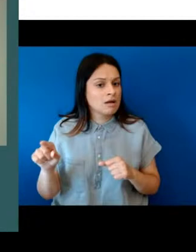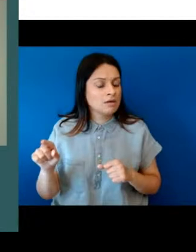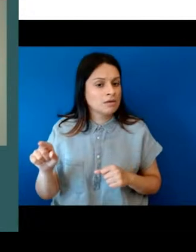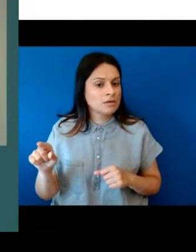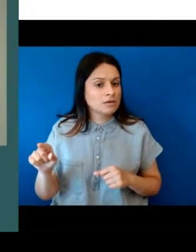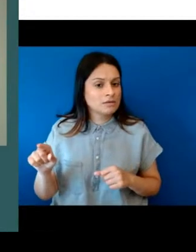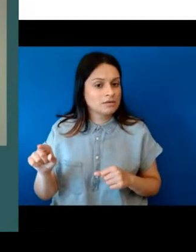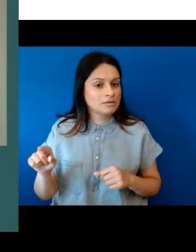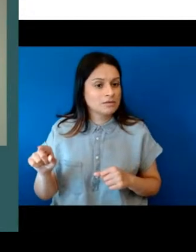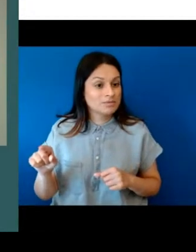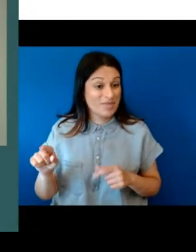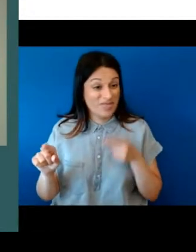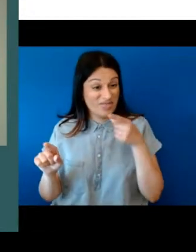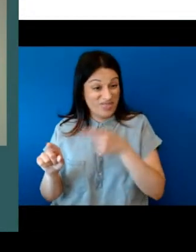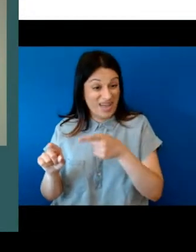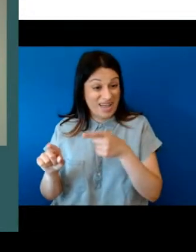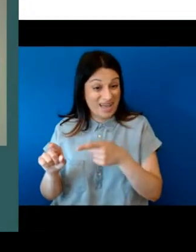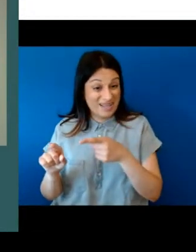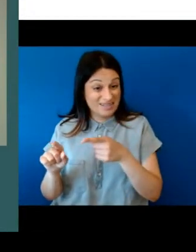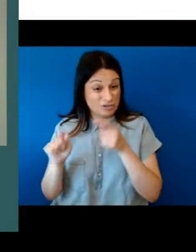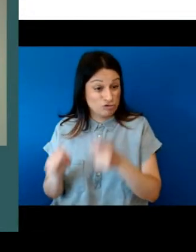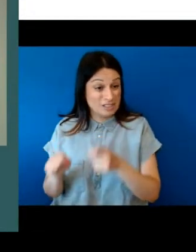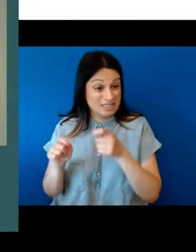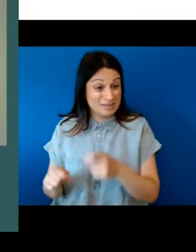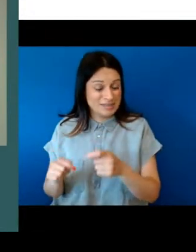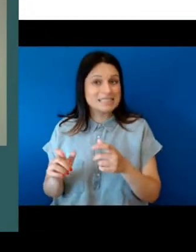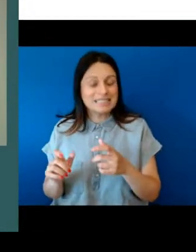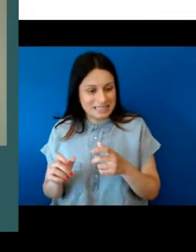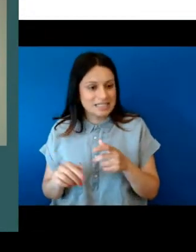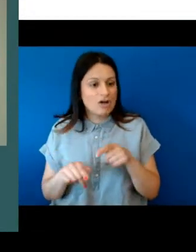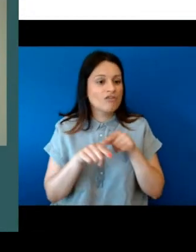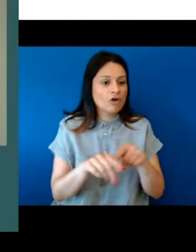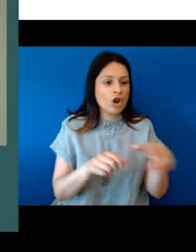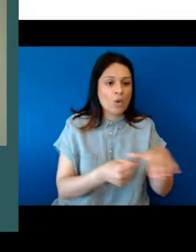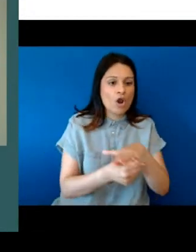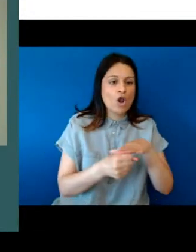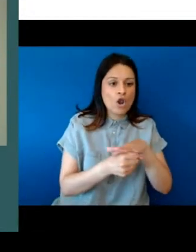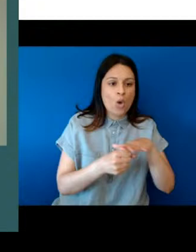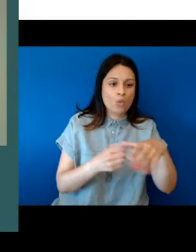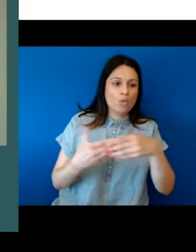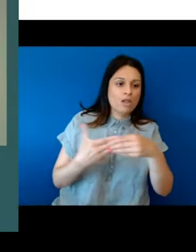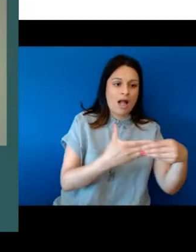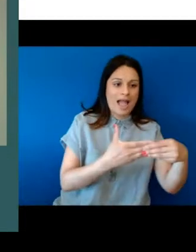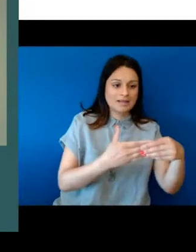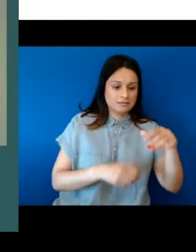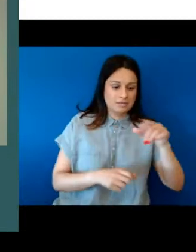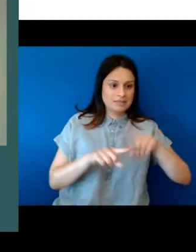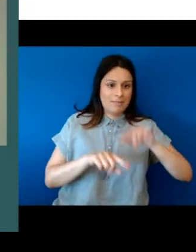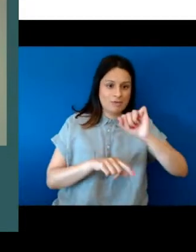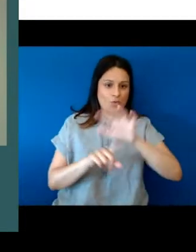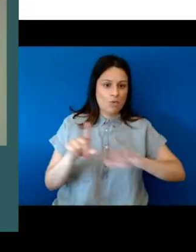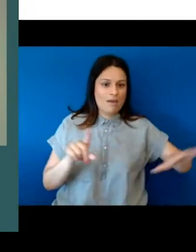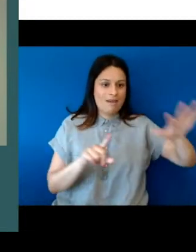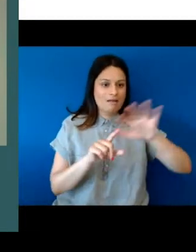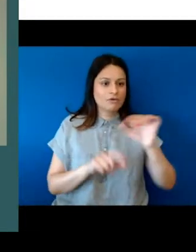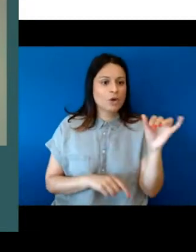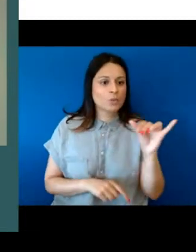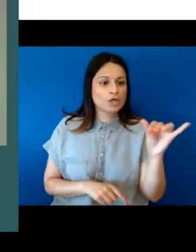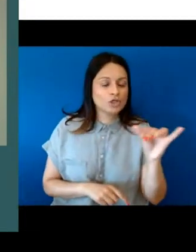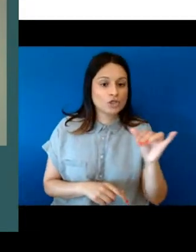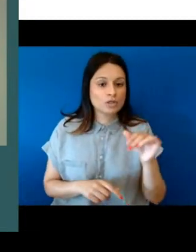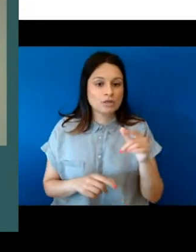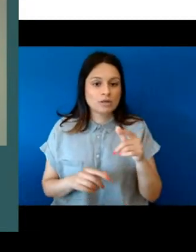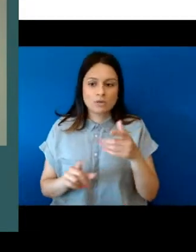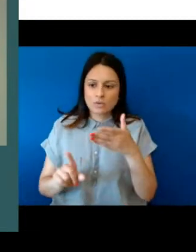much kind of, I would follow your local guidance in your local area. For the signs and symptoms of